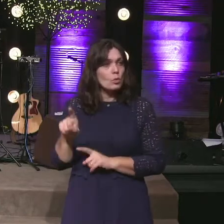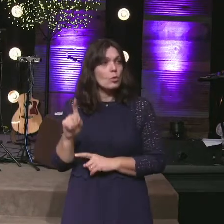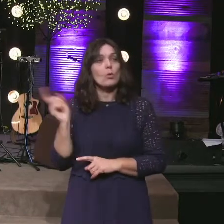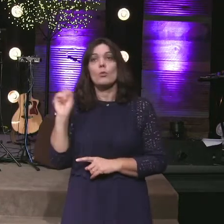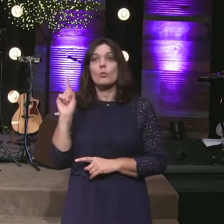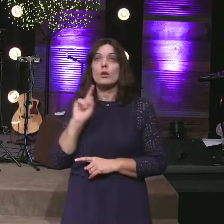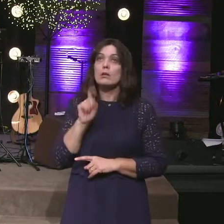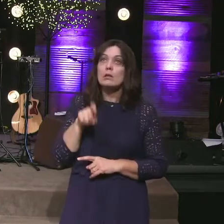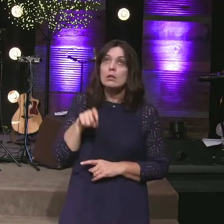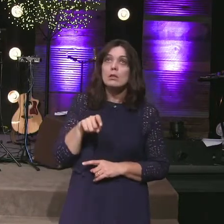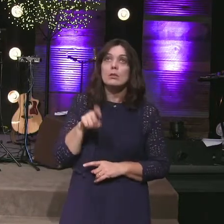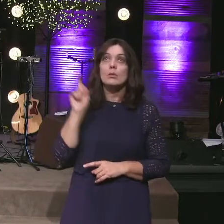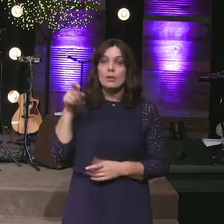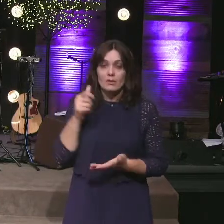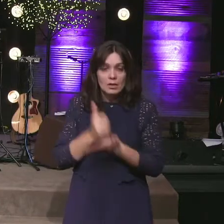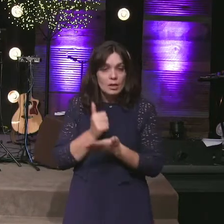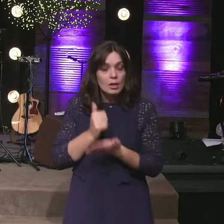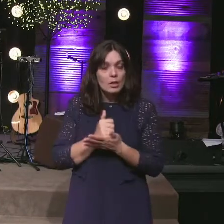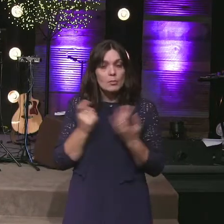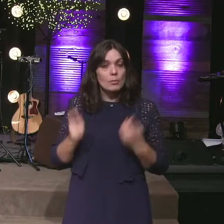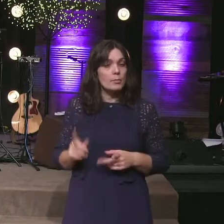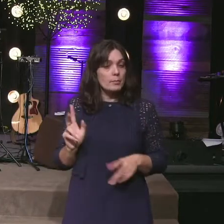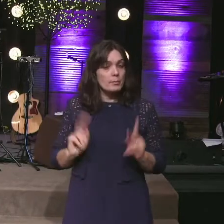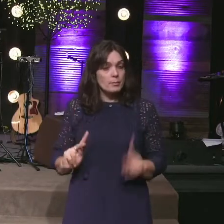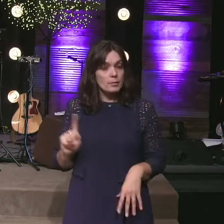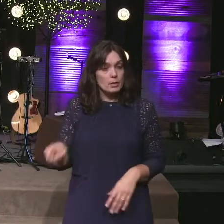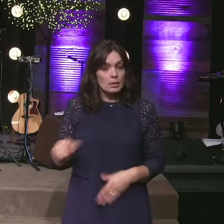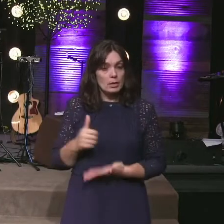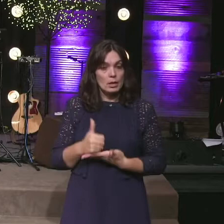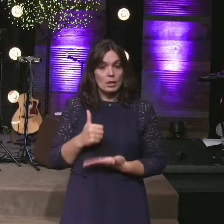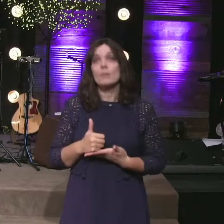help where people need help.